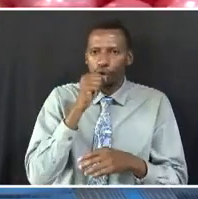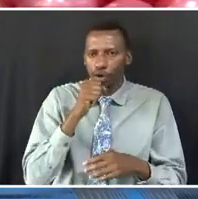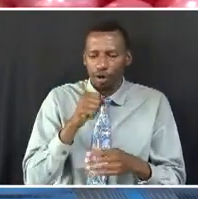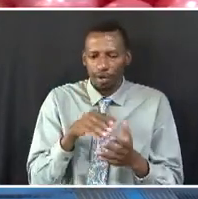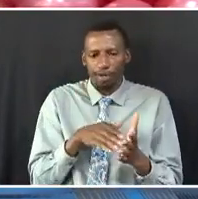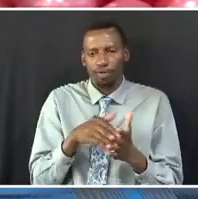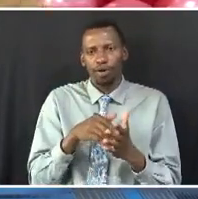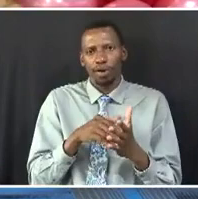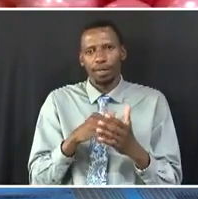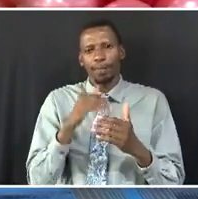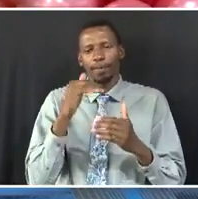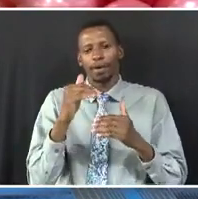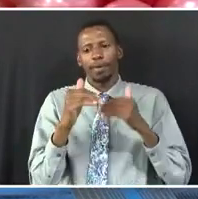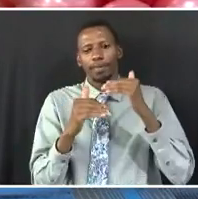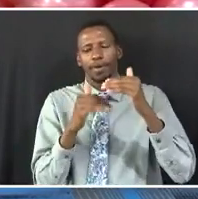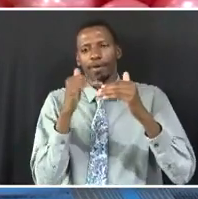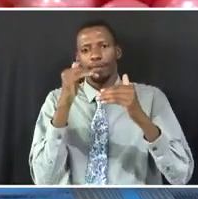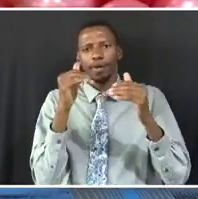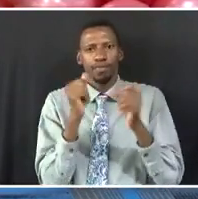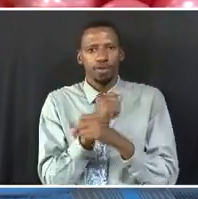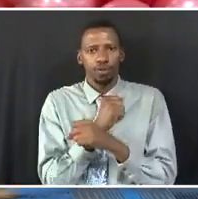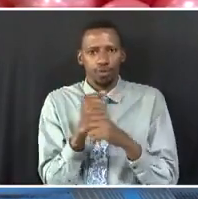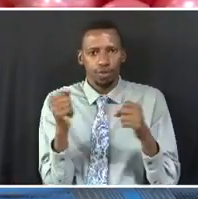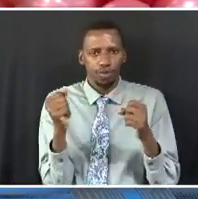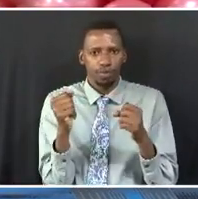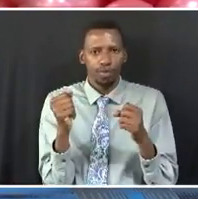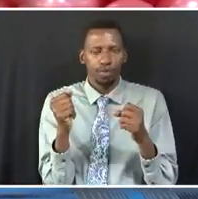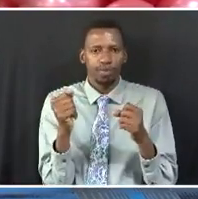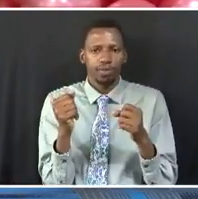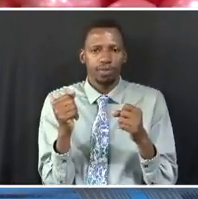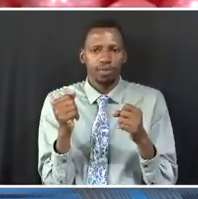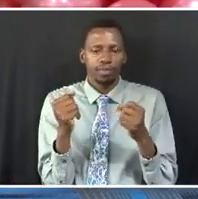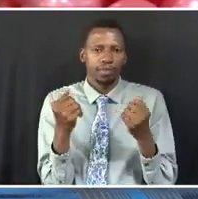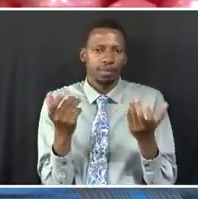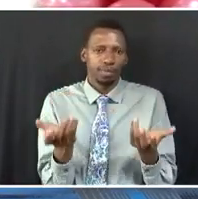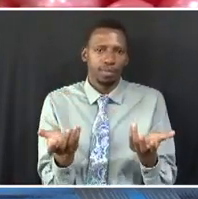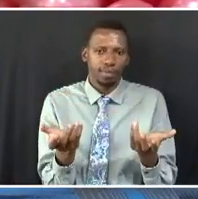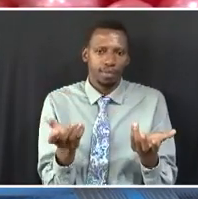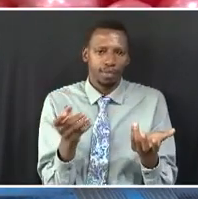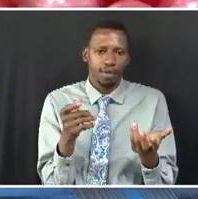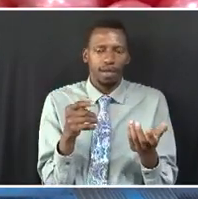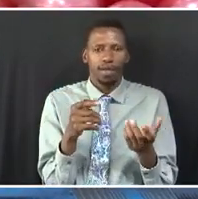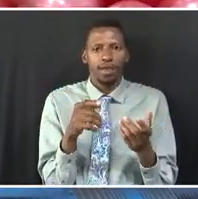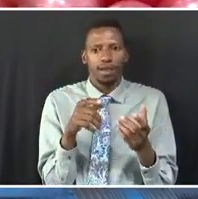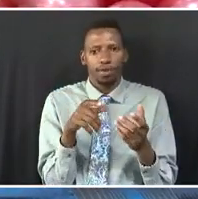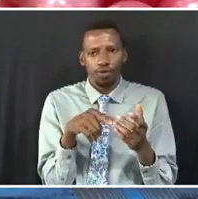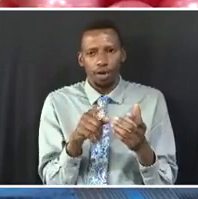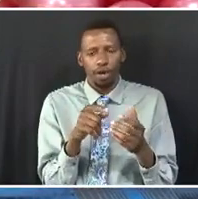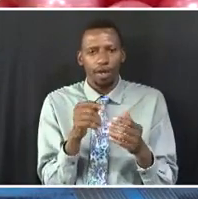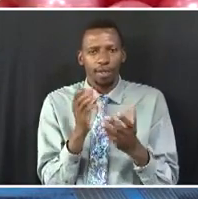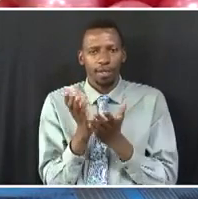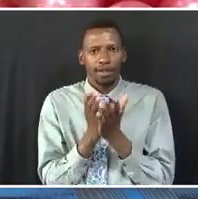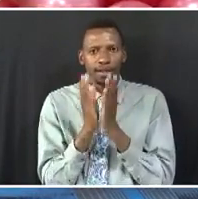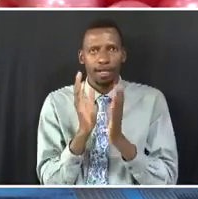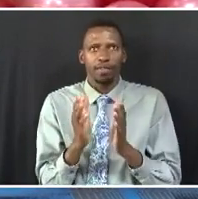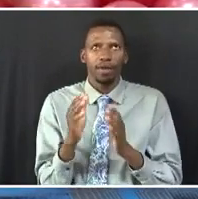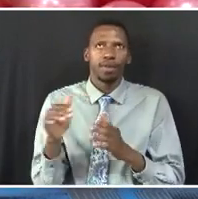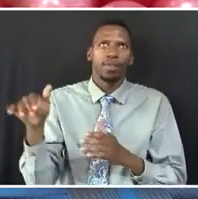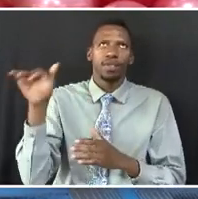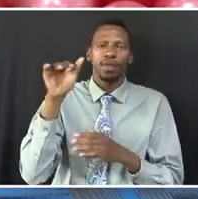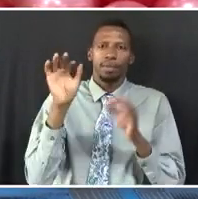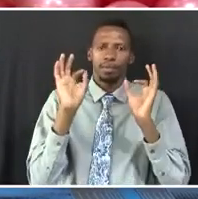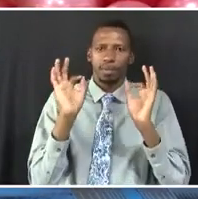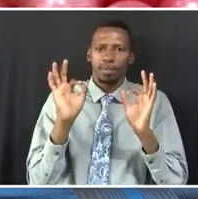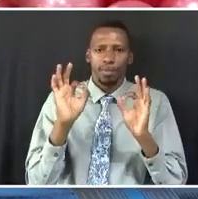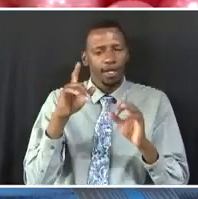cannot even climb the stairs. His bedroom is located somewhere near the basement of his house. And his workmen are the ones that now go to live in that